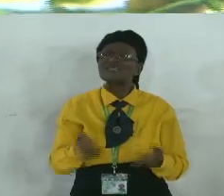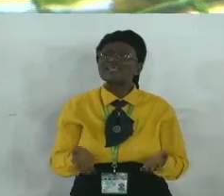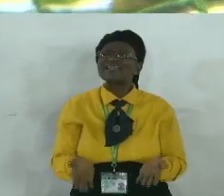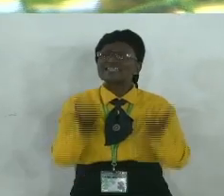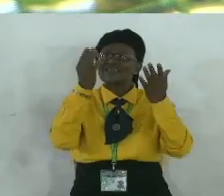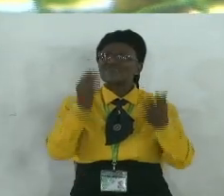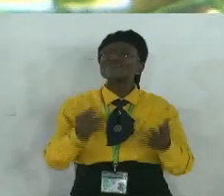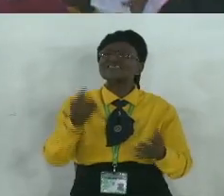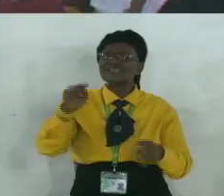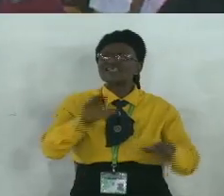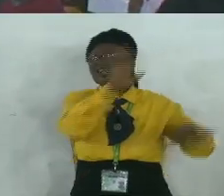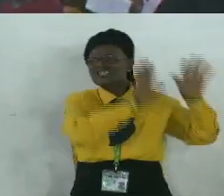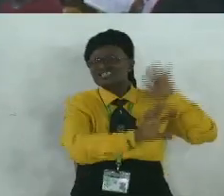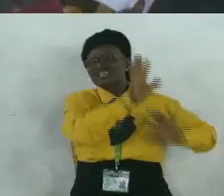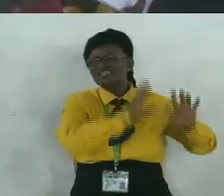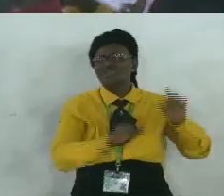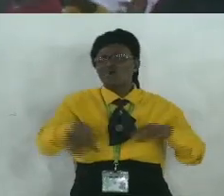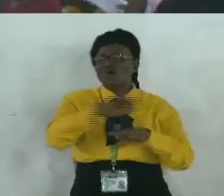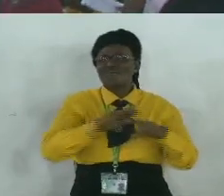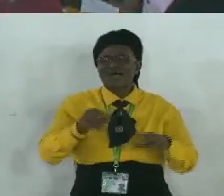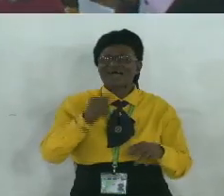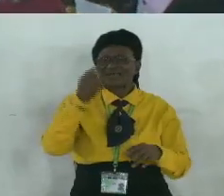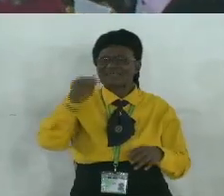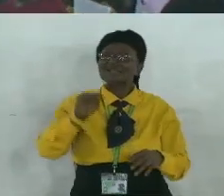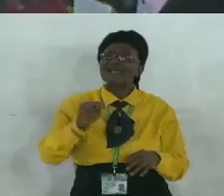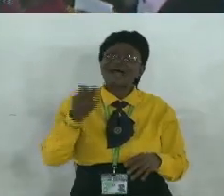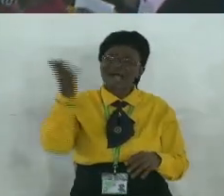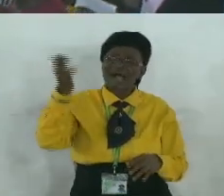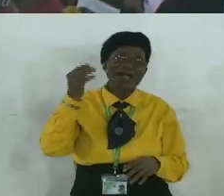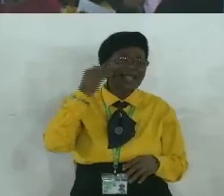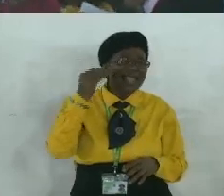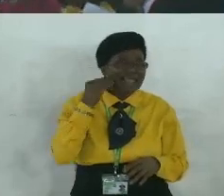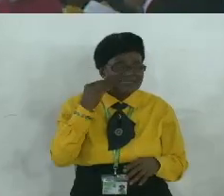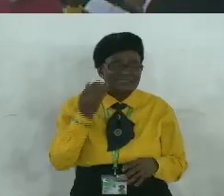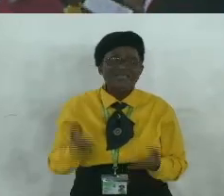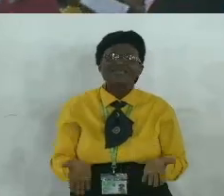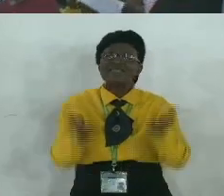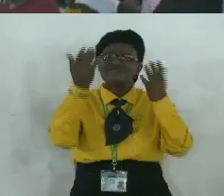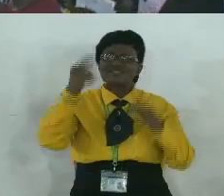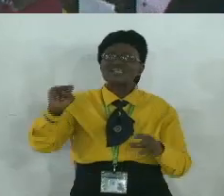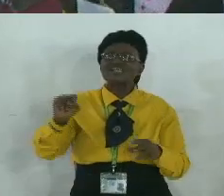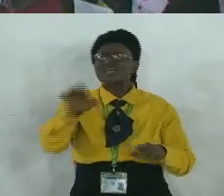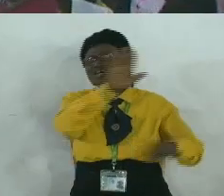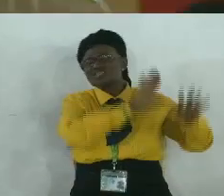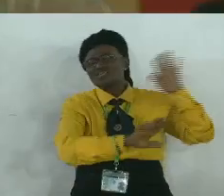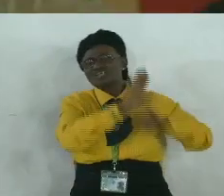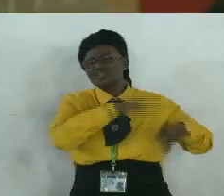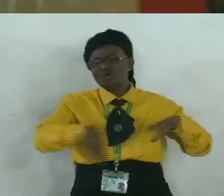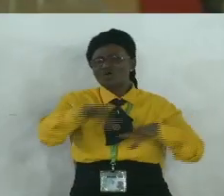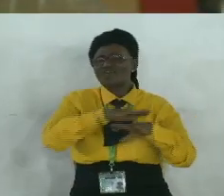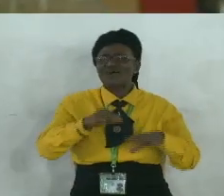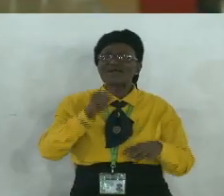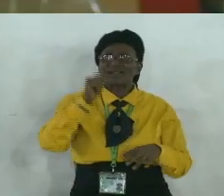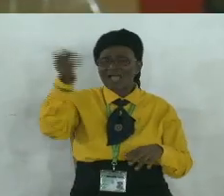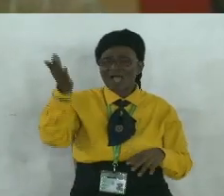the siege over their legs. Leave the siege over their wombs. Whatever they touch from now on,